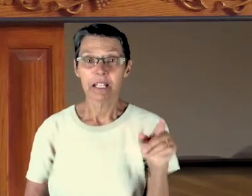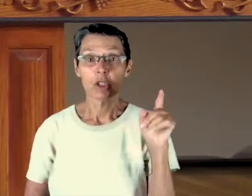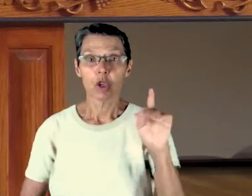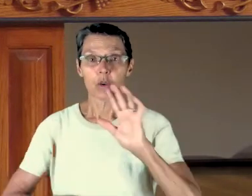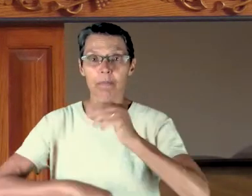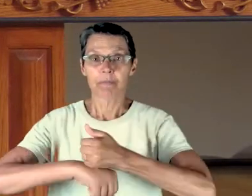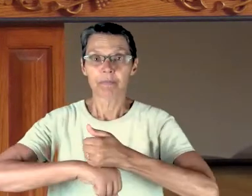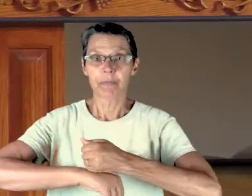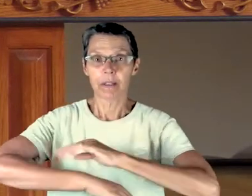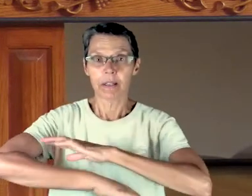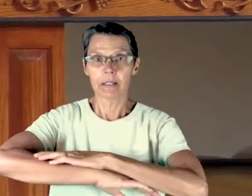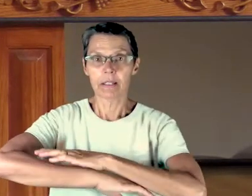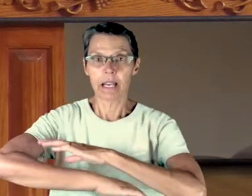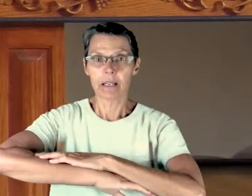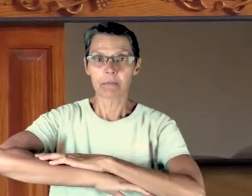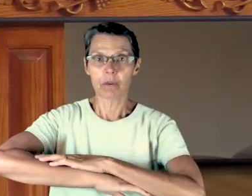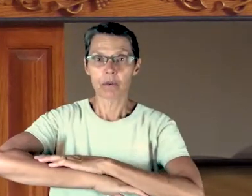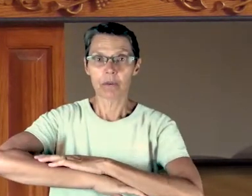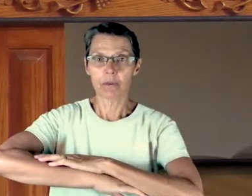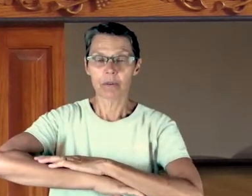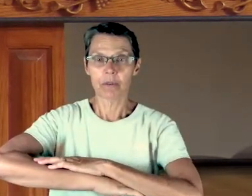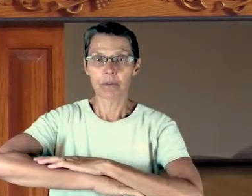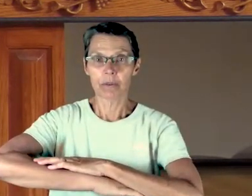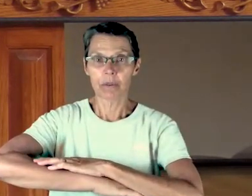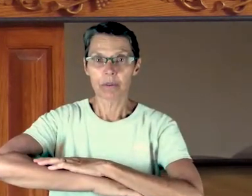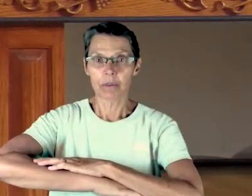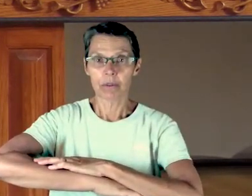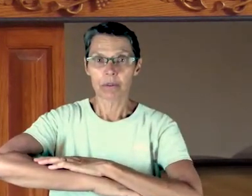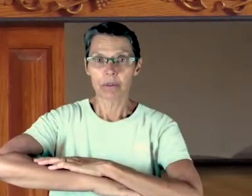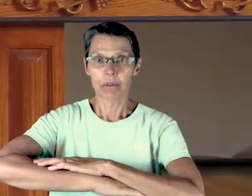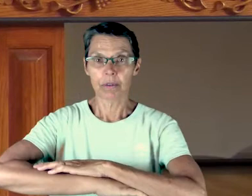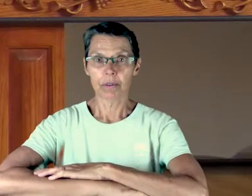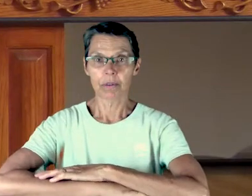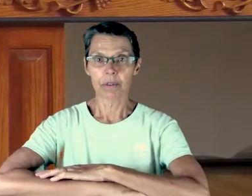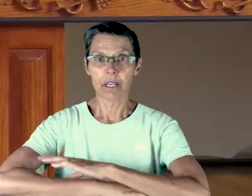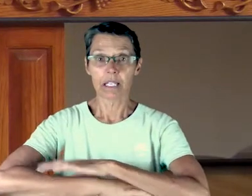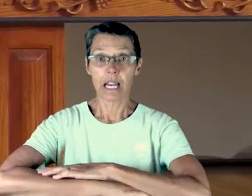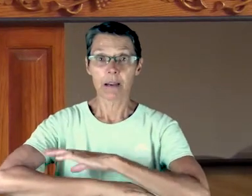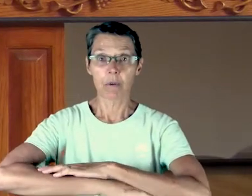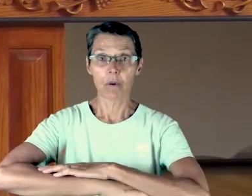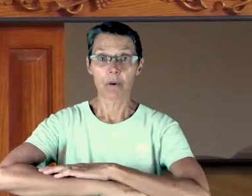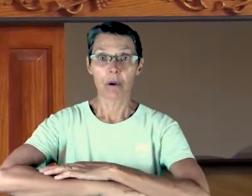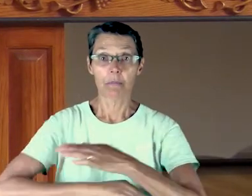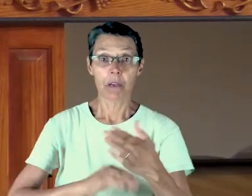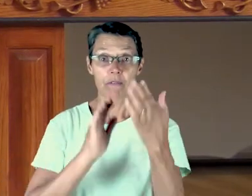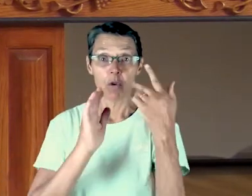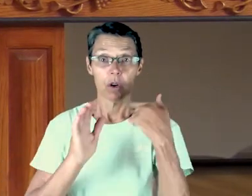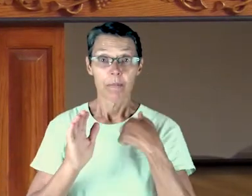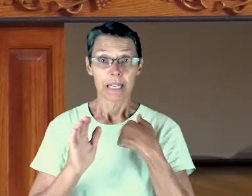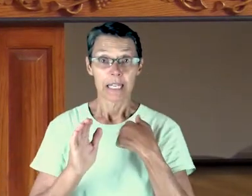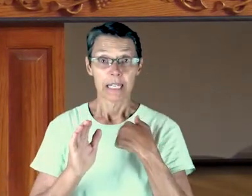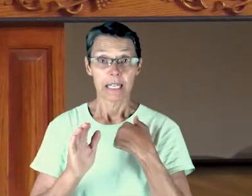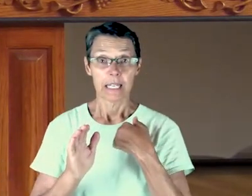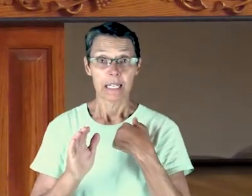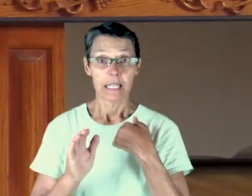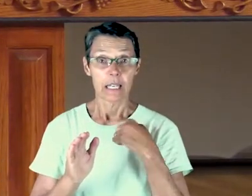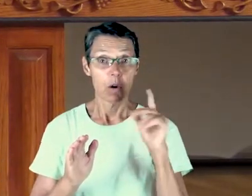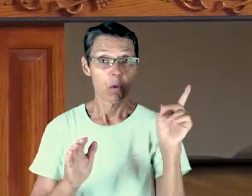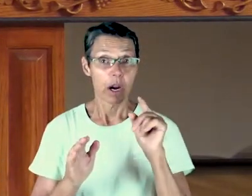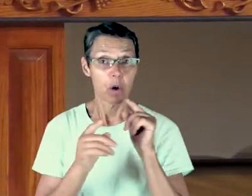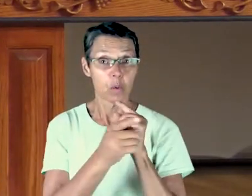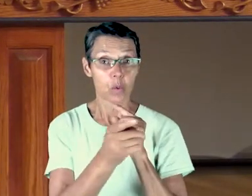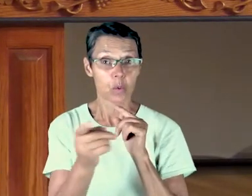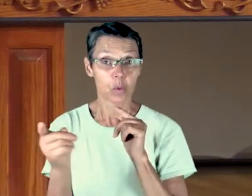preparest a table before me in the presence of mine enemies. No, wait a